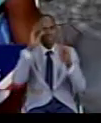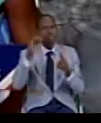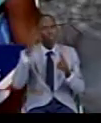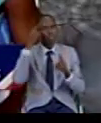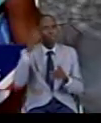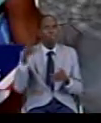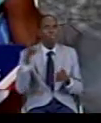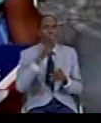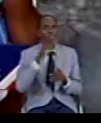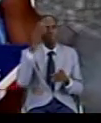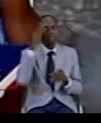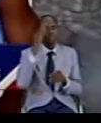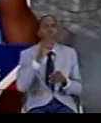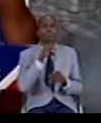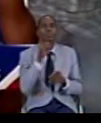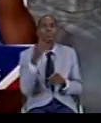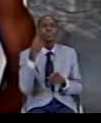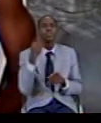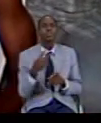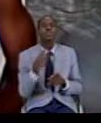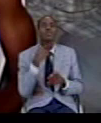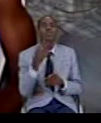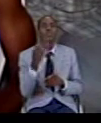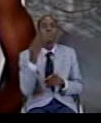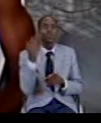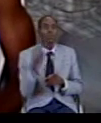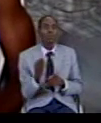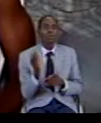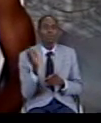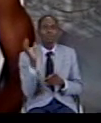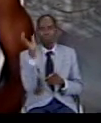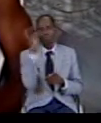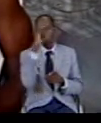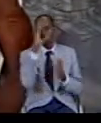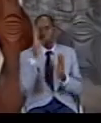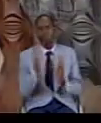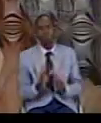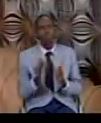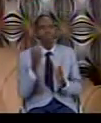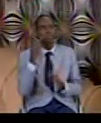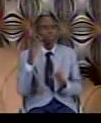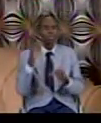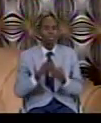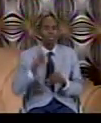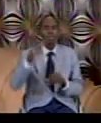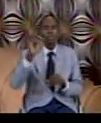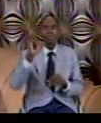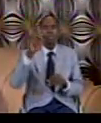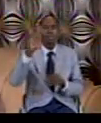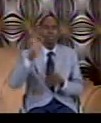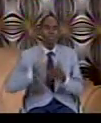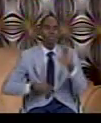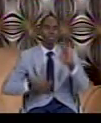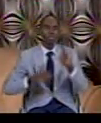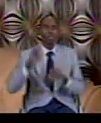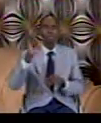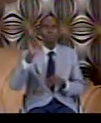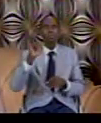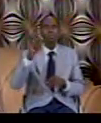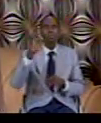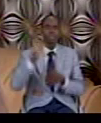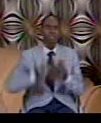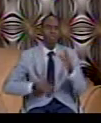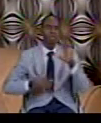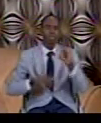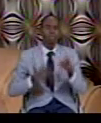the voice of strangers. Let's come back now to Mark chapter 8. Mark chapter 8, we're